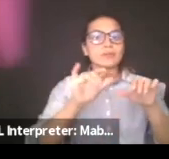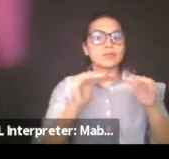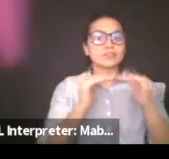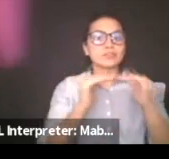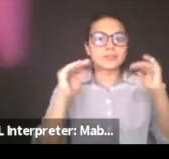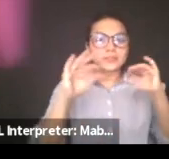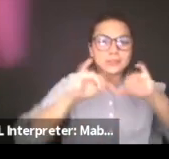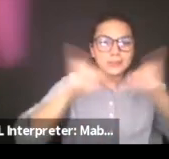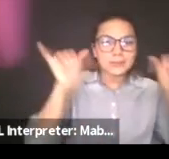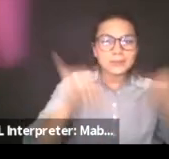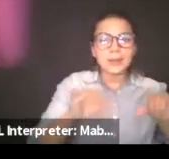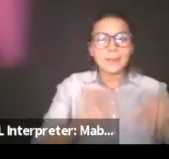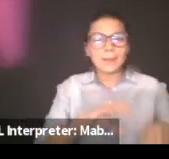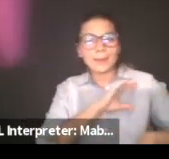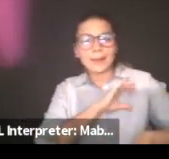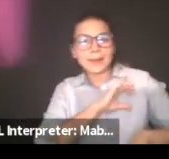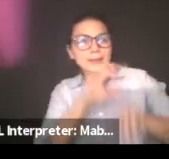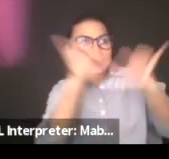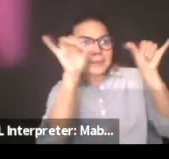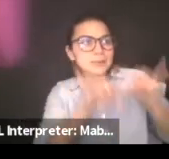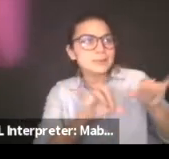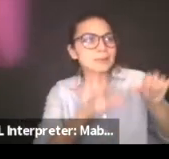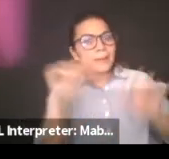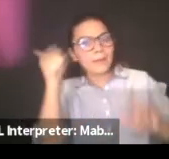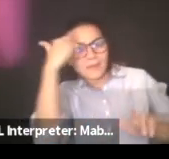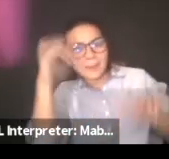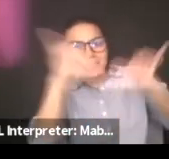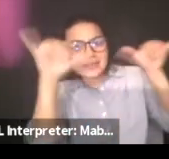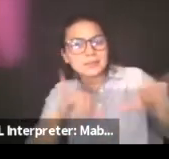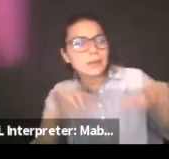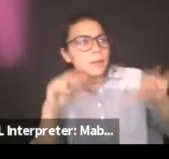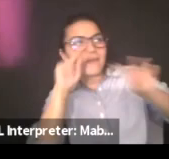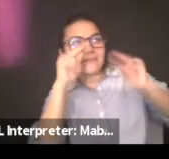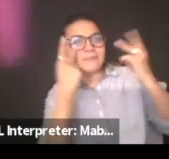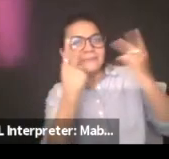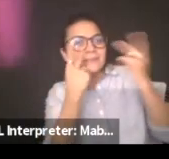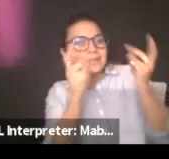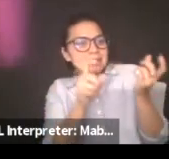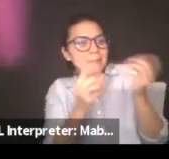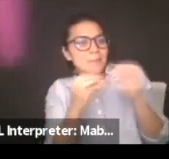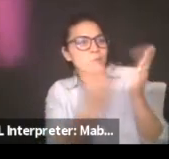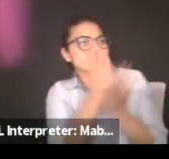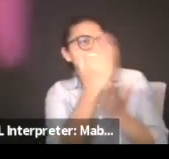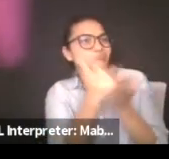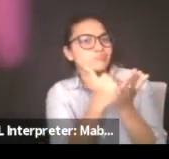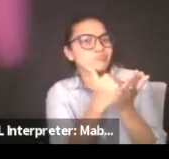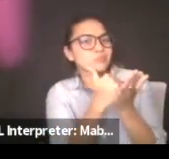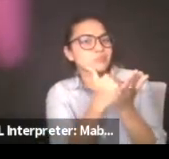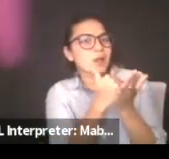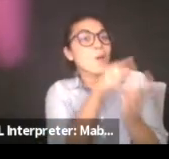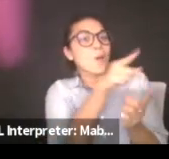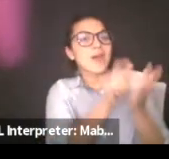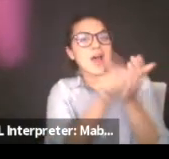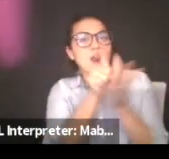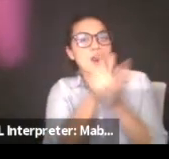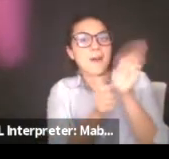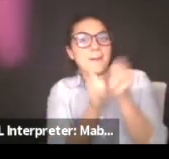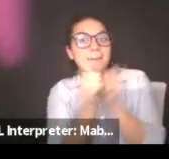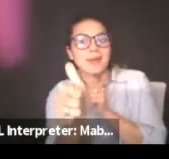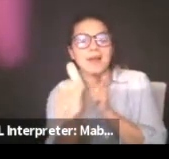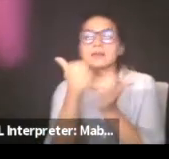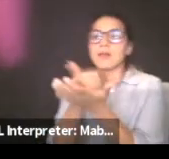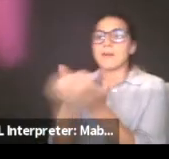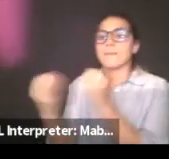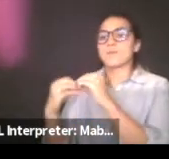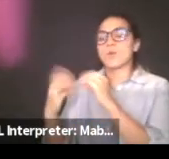with the police and criminal legal systems, expanded their engagement with child protective services and family service agencies, and